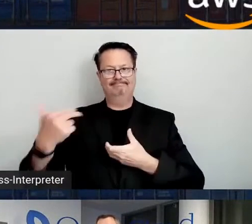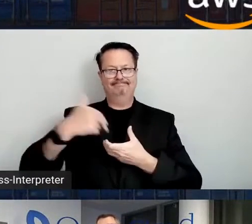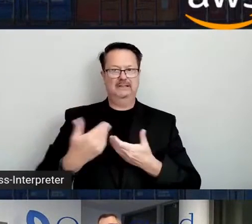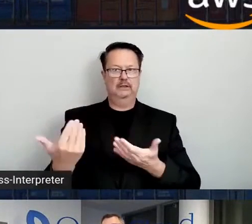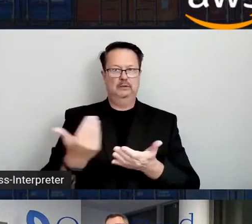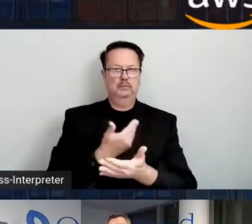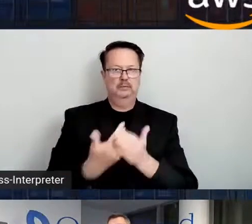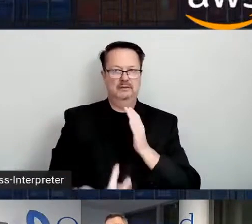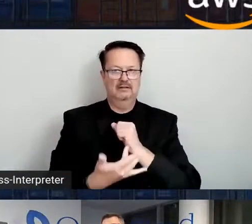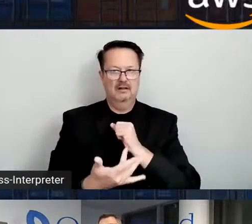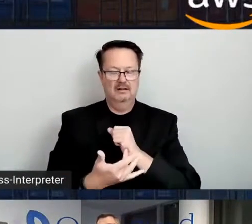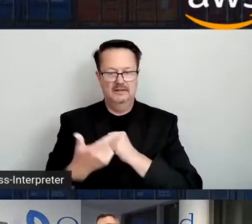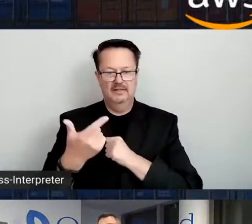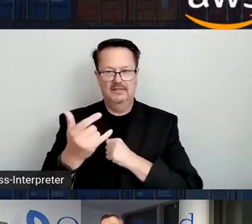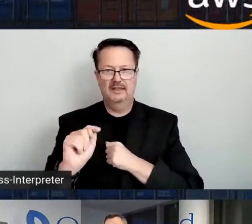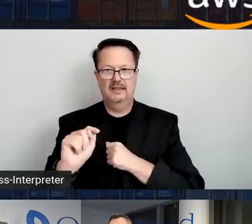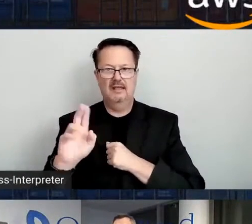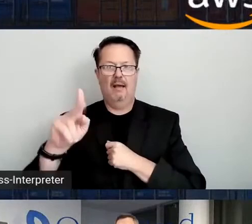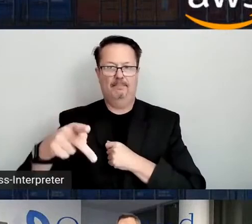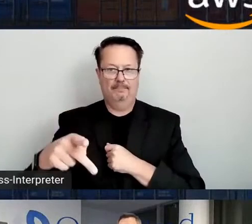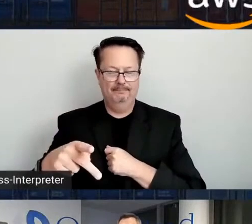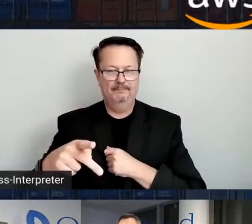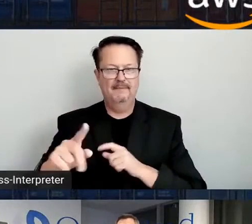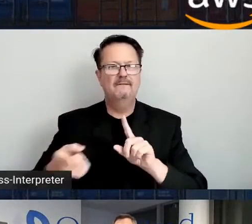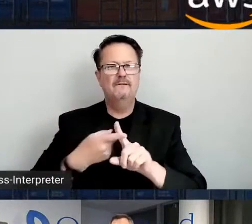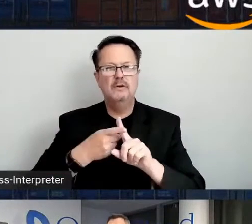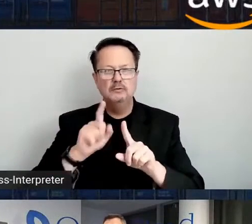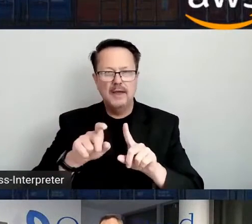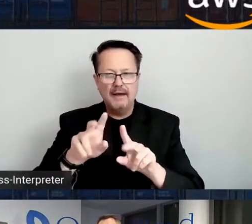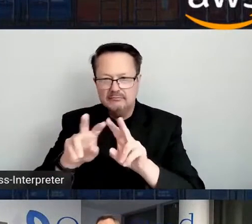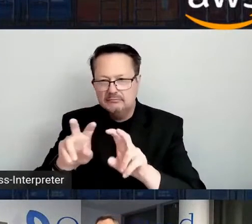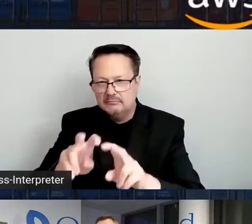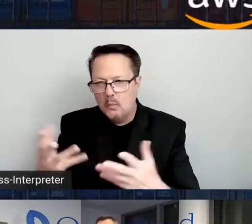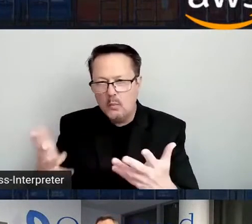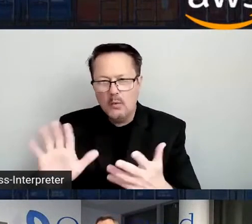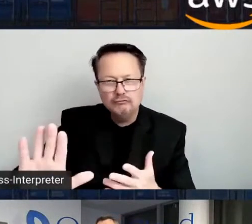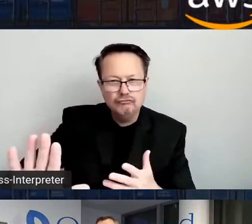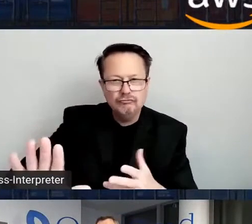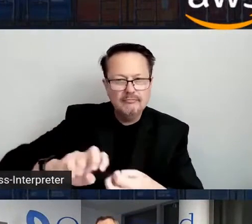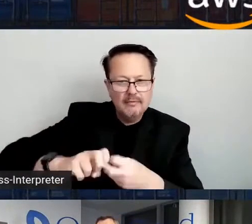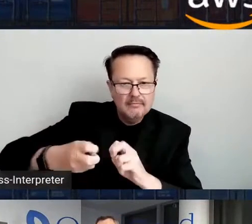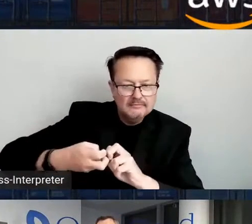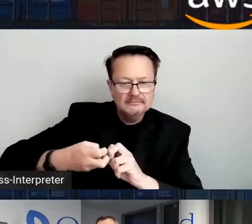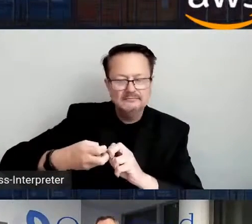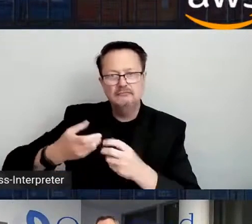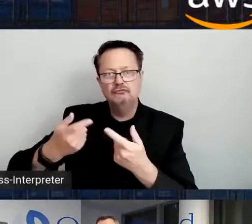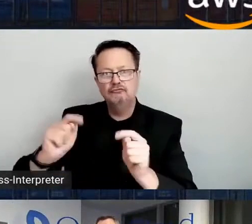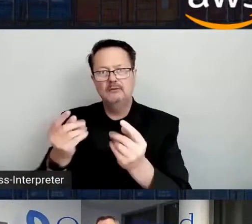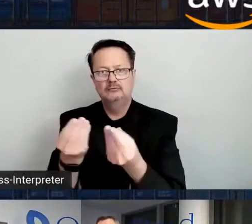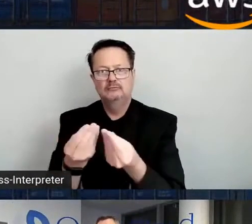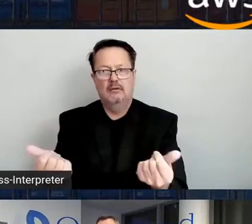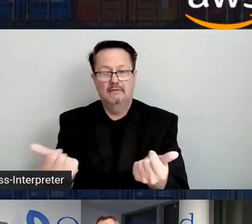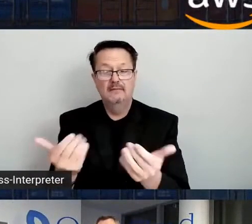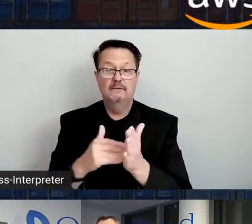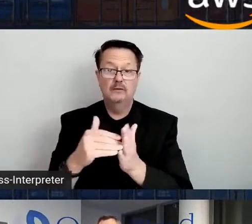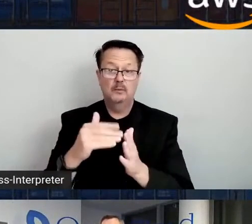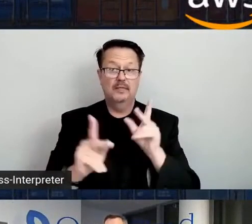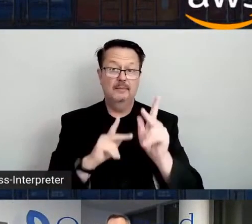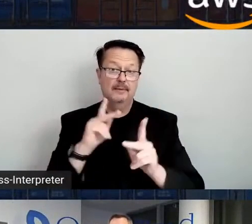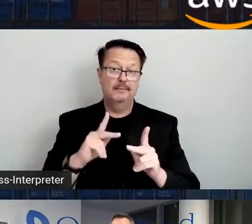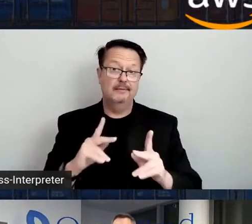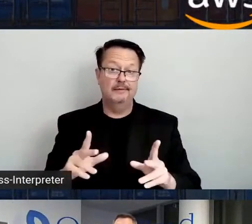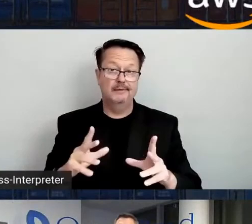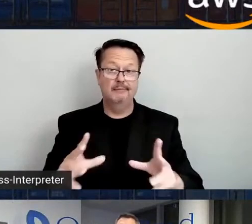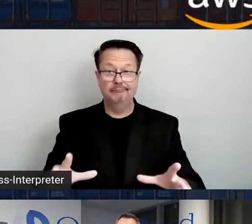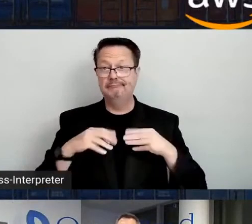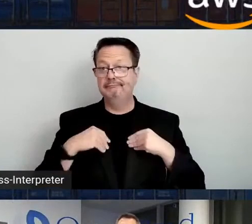right way to start would be to really dig into what the problem you're trying to solve is, right? Frequently, people adopt things like GitOps